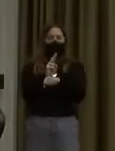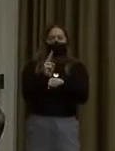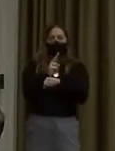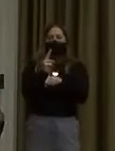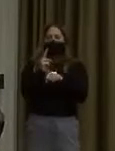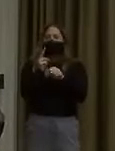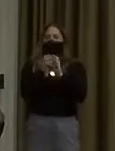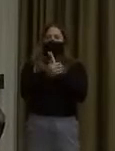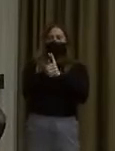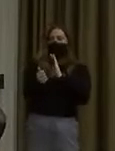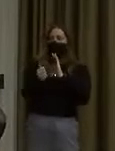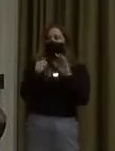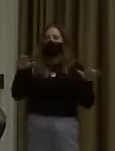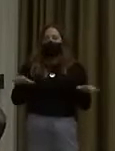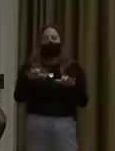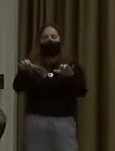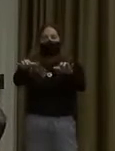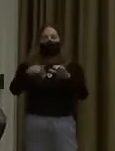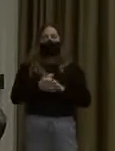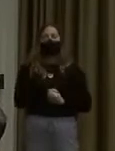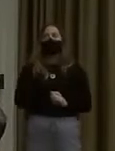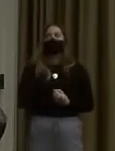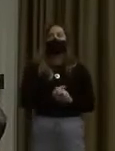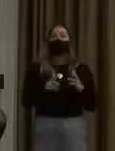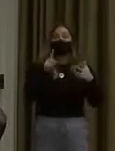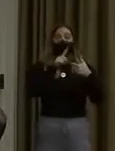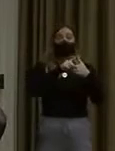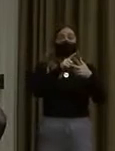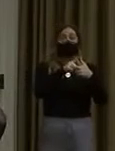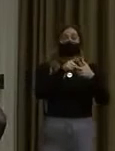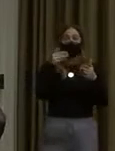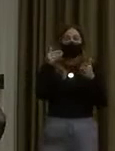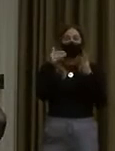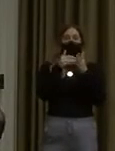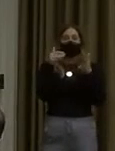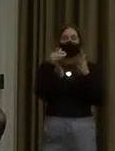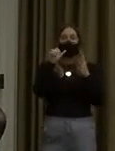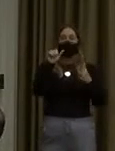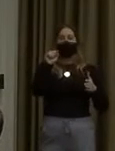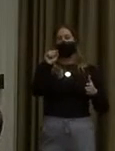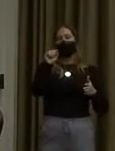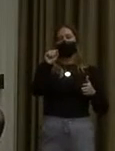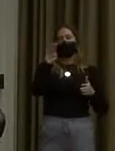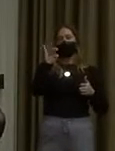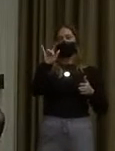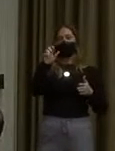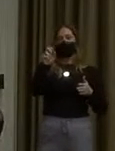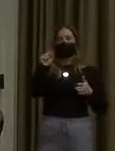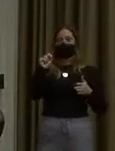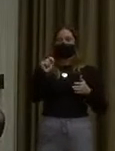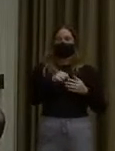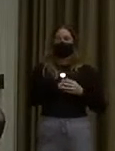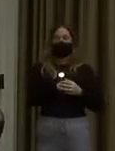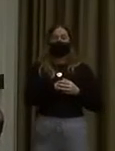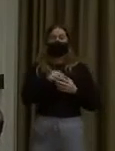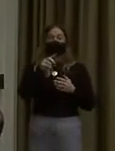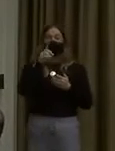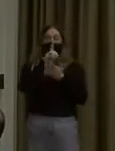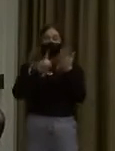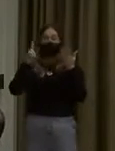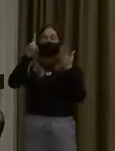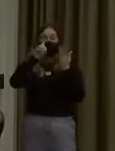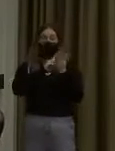action, I kind of came up with 3 here. First is anti-ableist. If you don't know what ableism is, it's discrimination against disability. It's